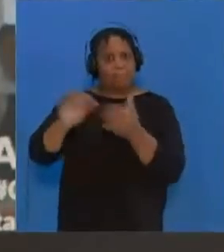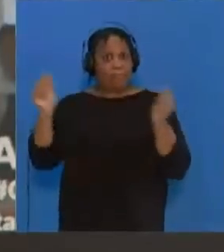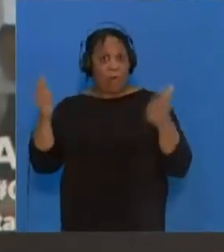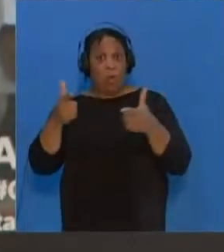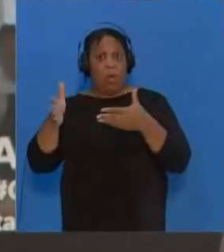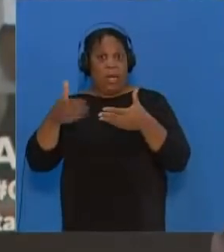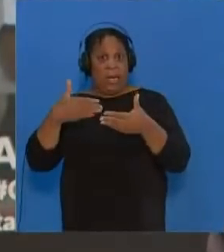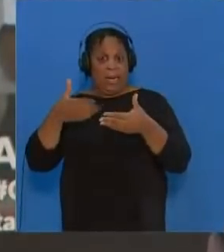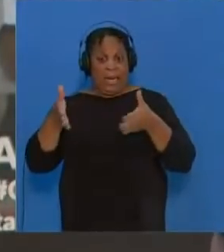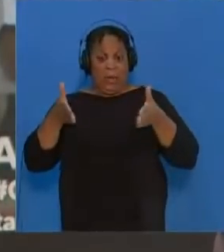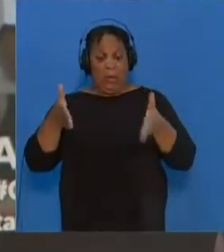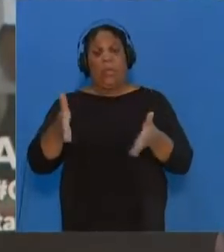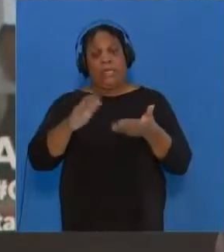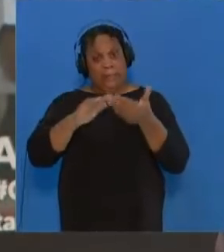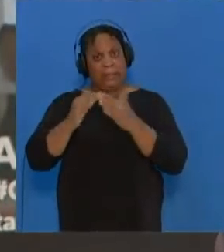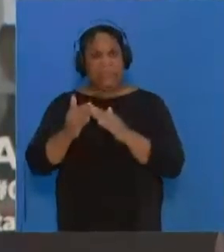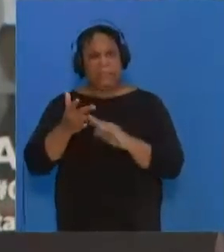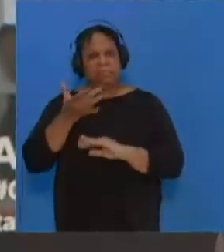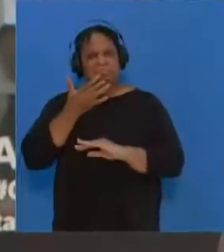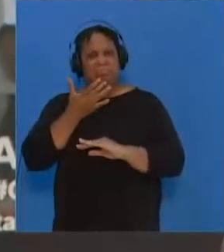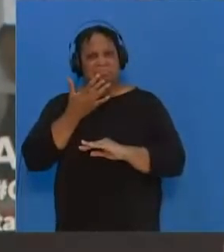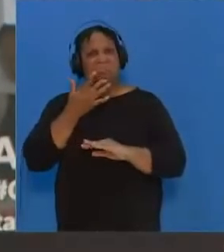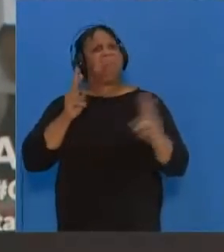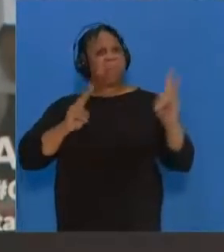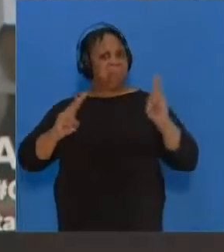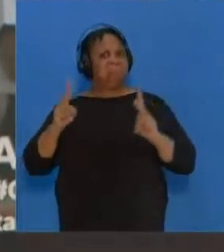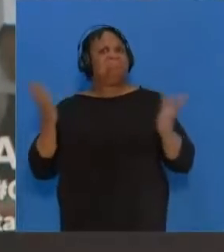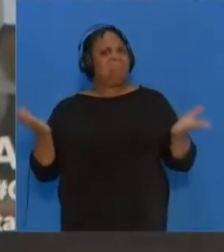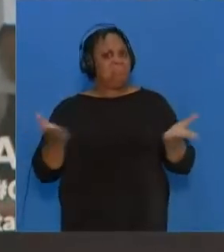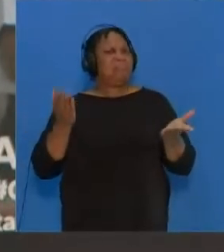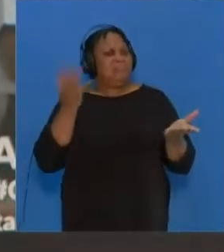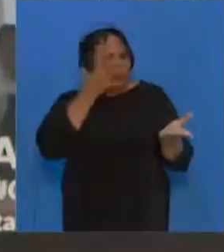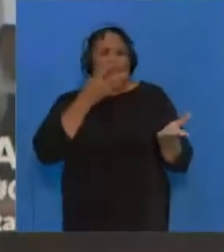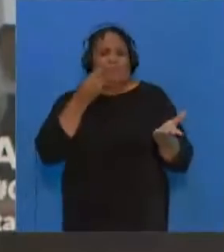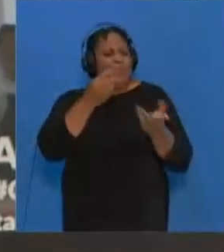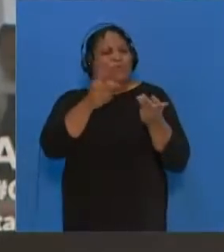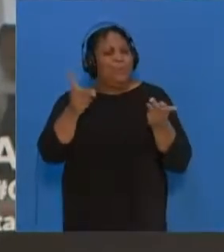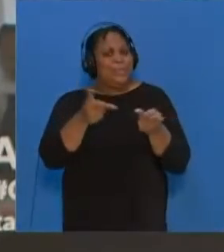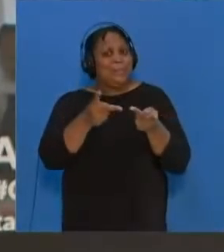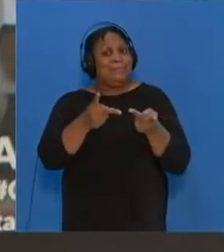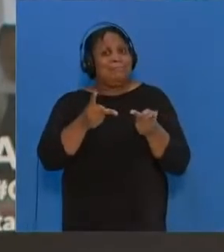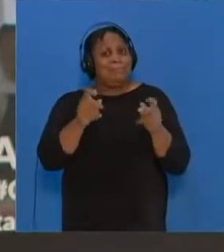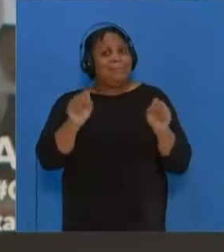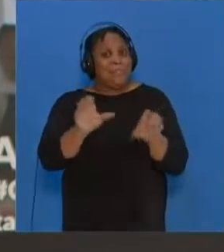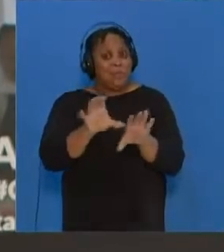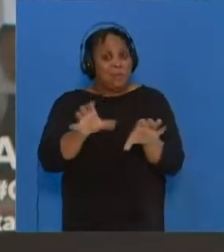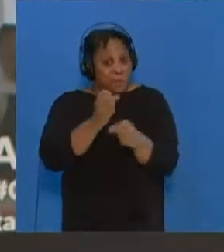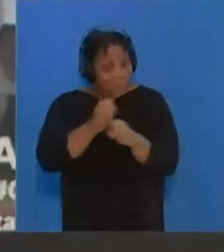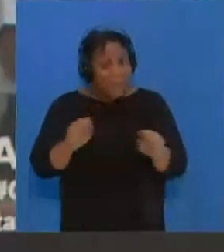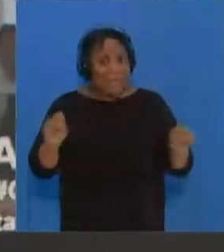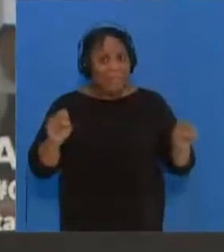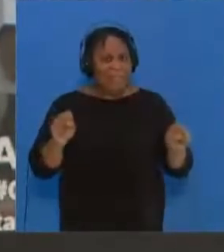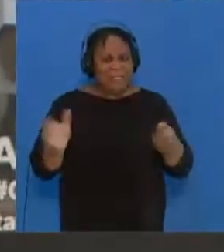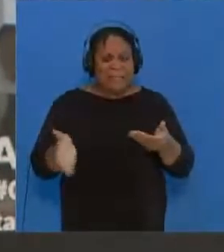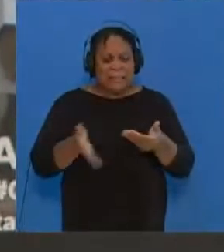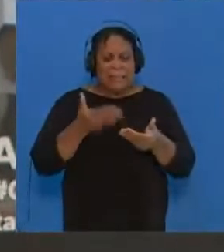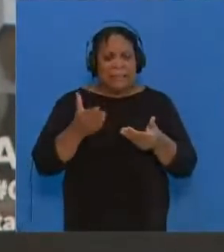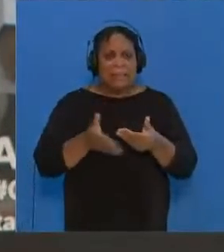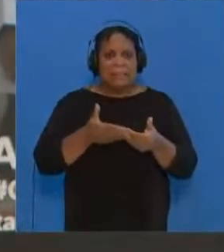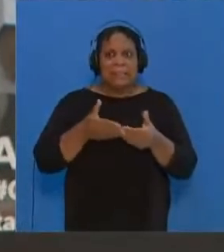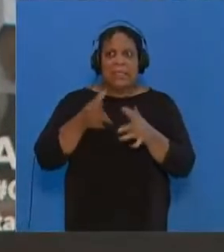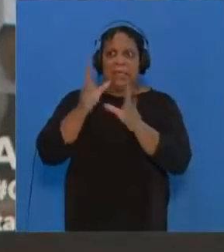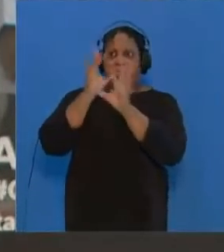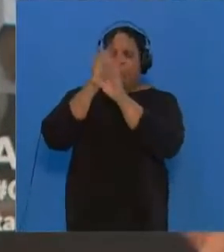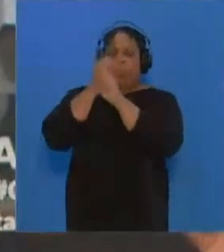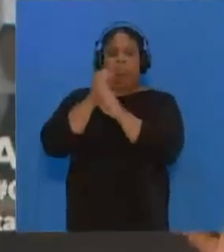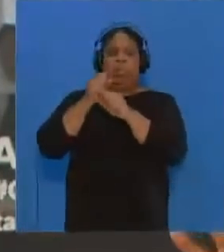cities, who want to visit their favorite country in the world, which is a very beautiful place, can do it safely. So it's very easy to get caught up in the